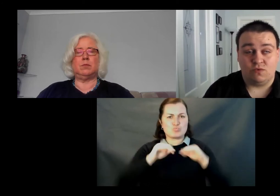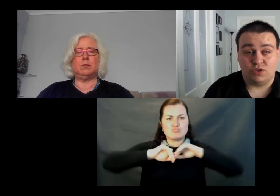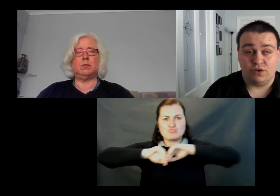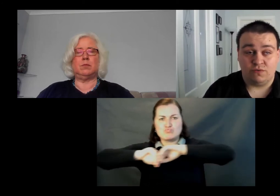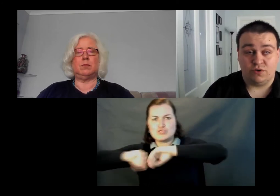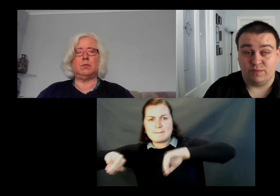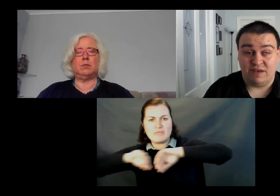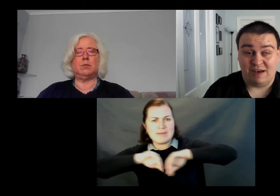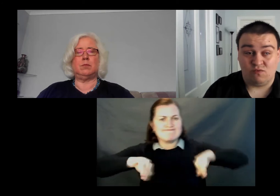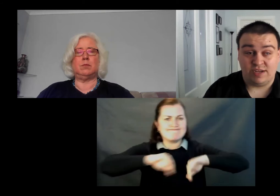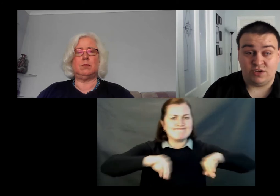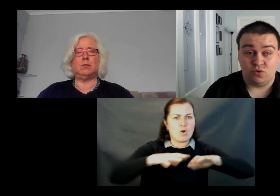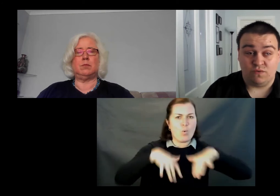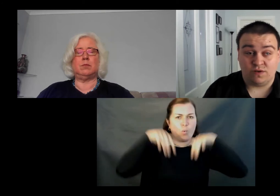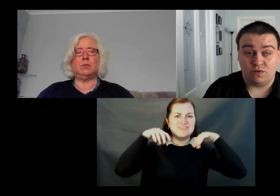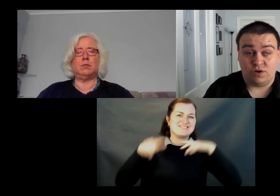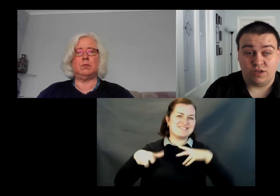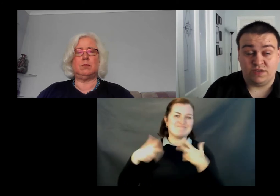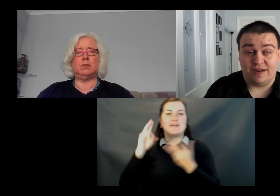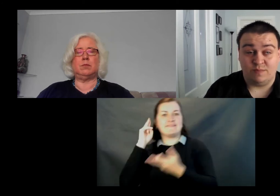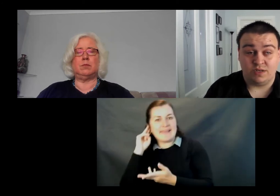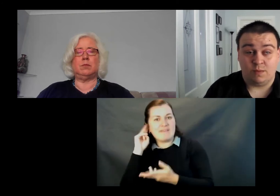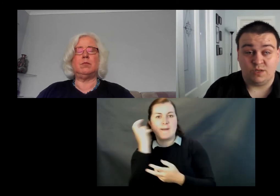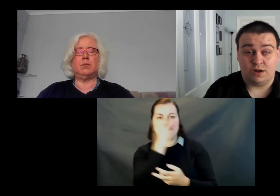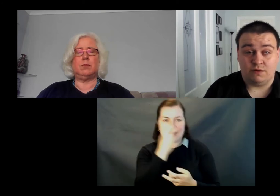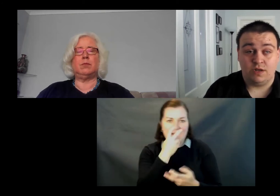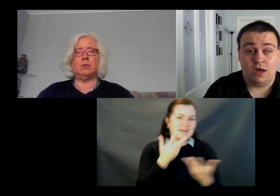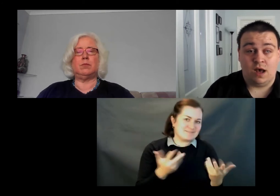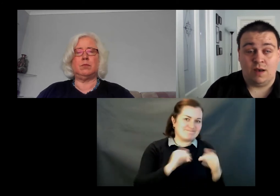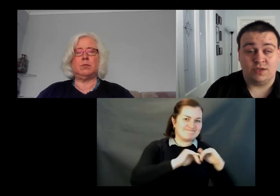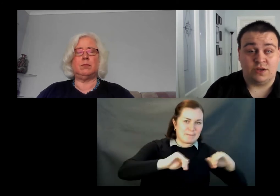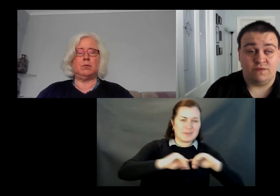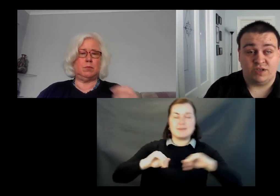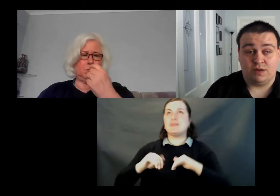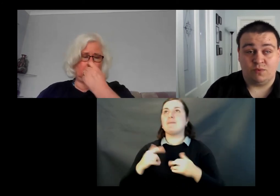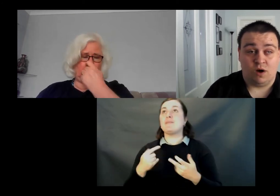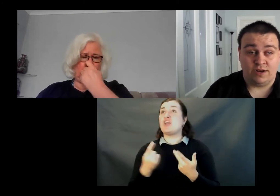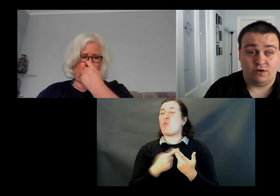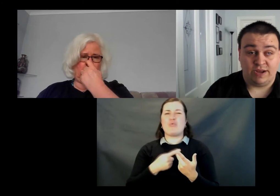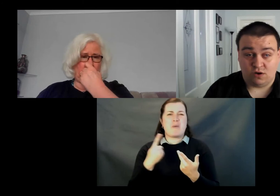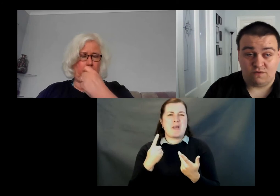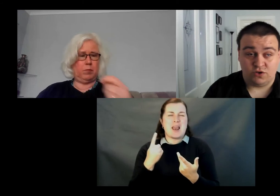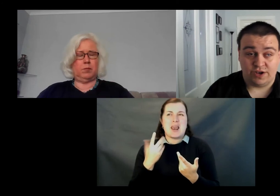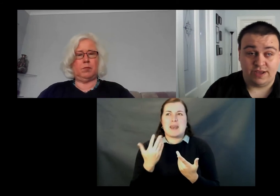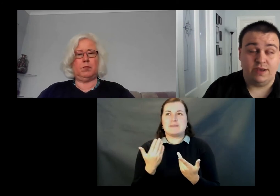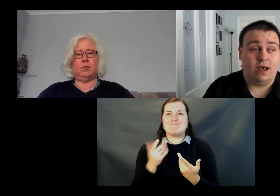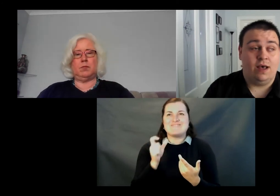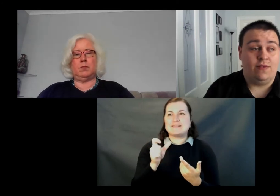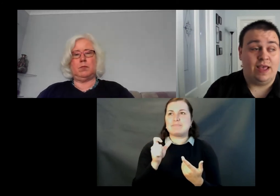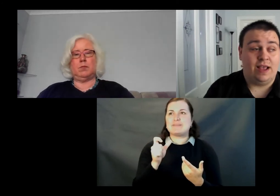and then also doing a bit of outreach, sort of audience development type style. So for example, I know in